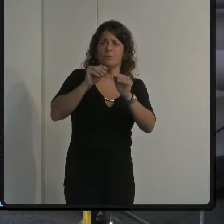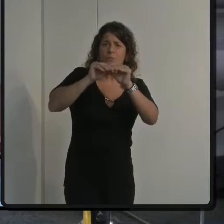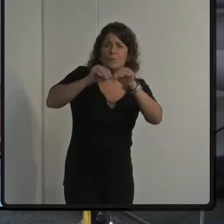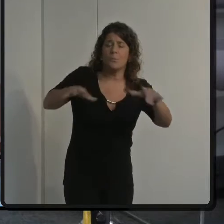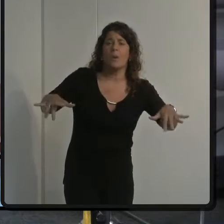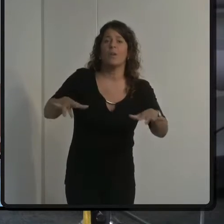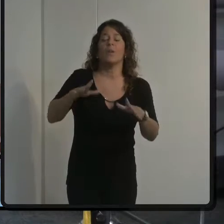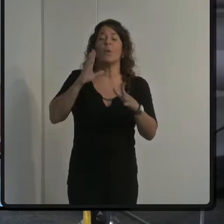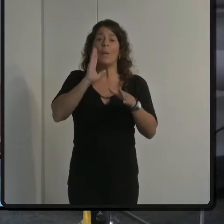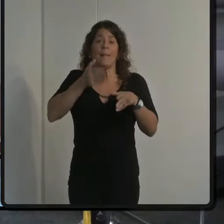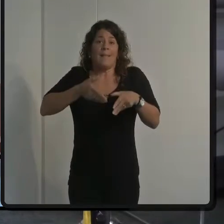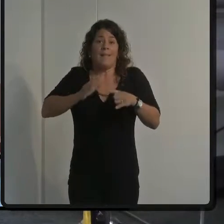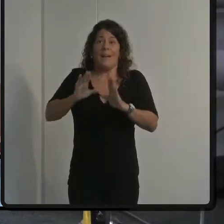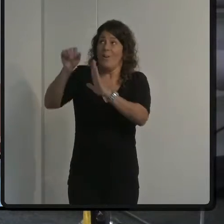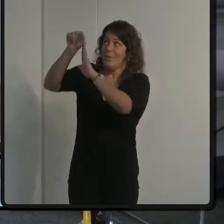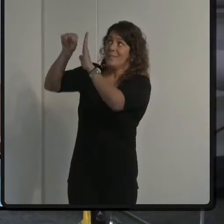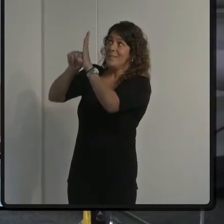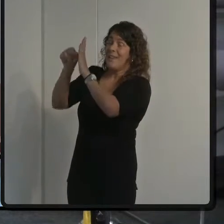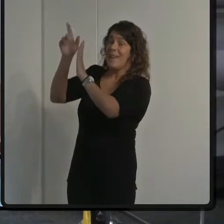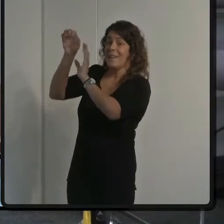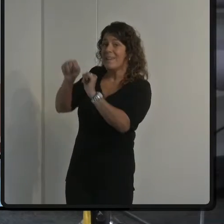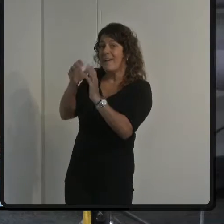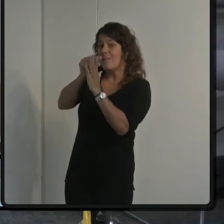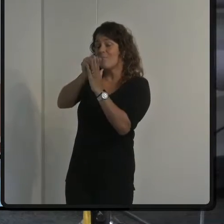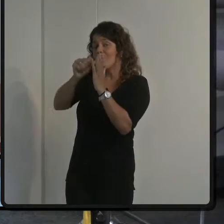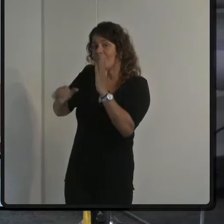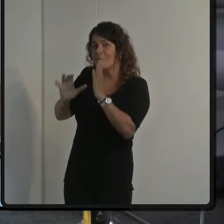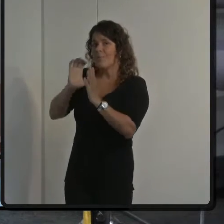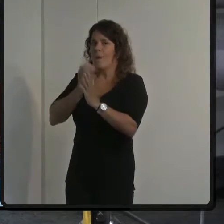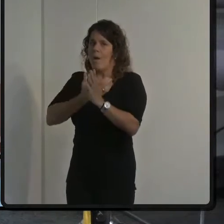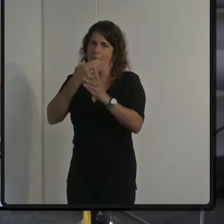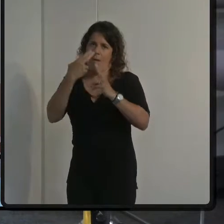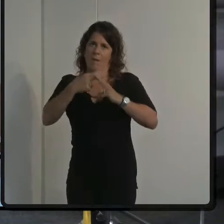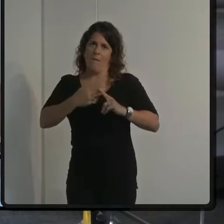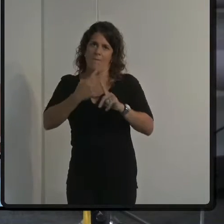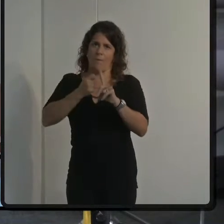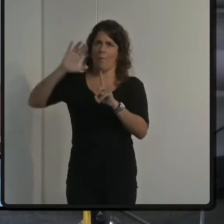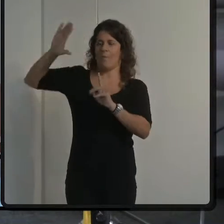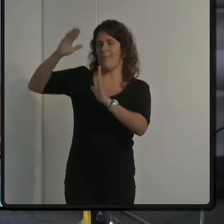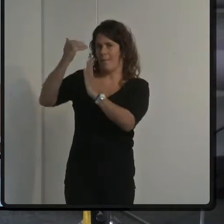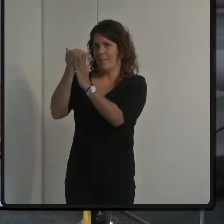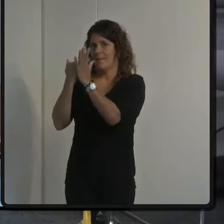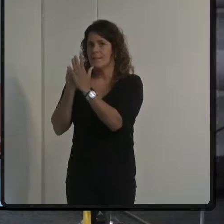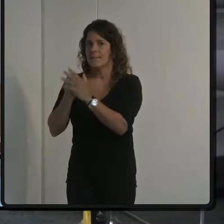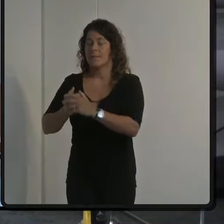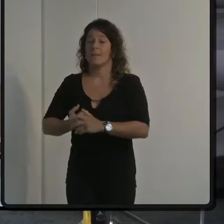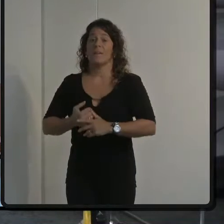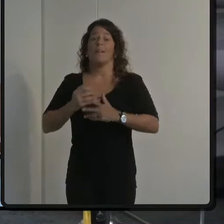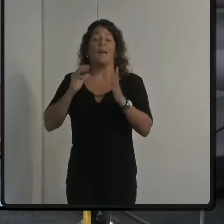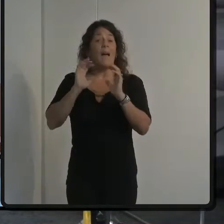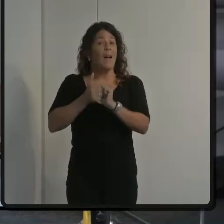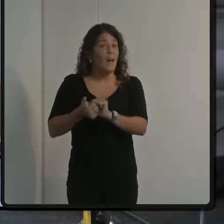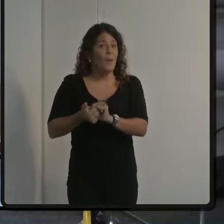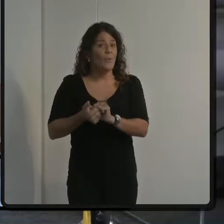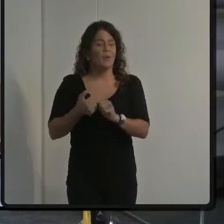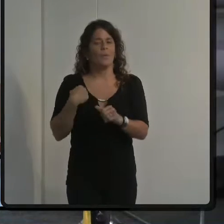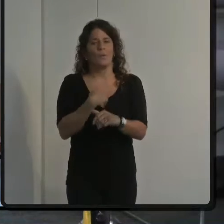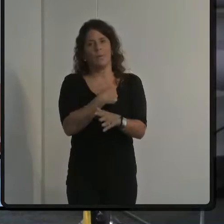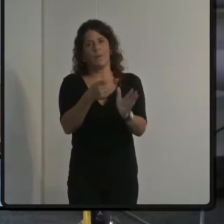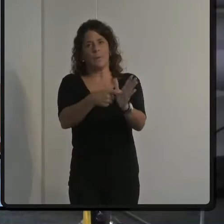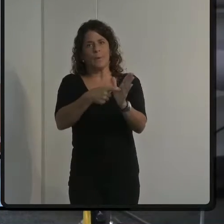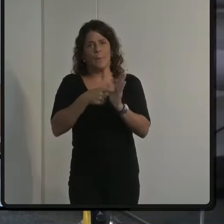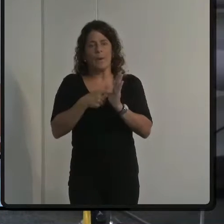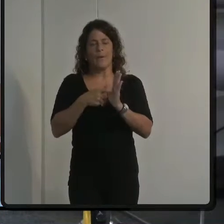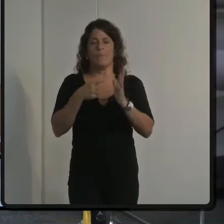state to remove us from the county monitoring list. And in order for that to happen, we are required to